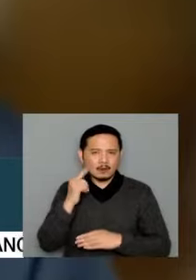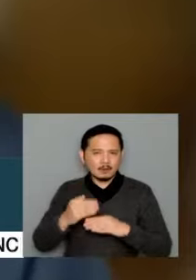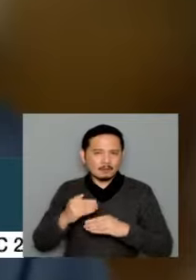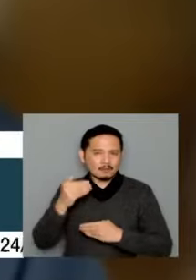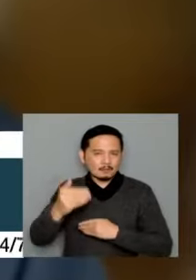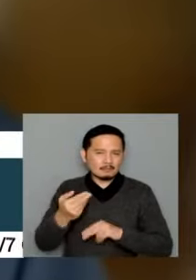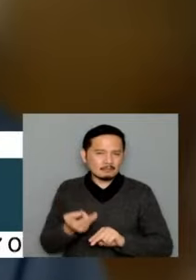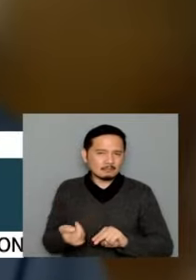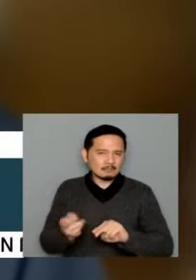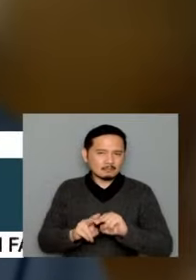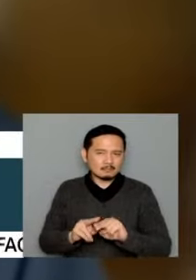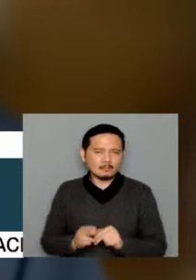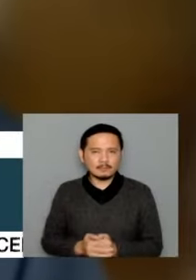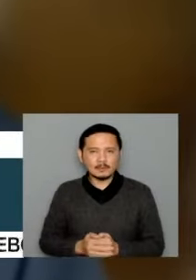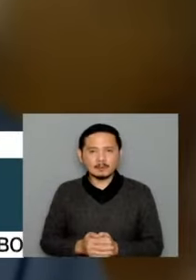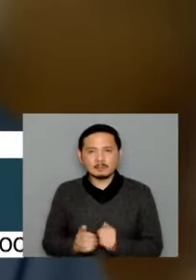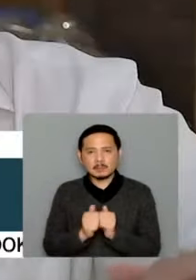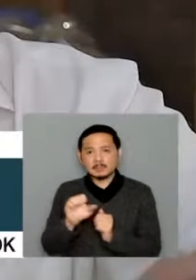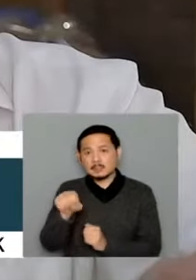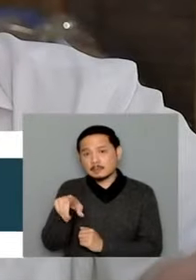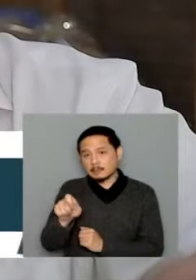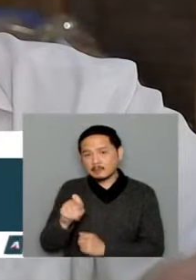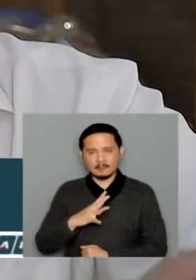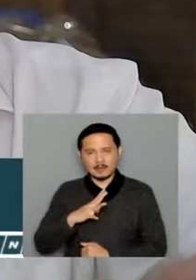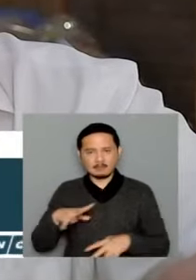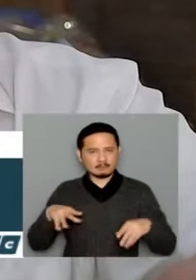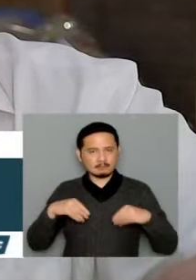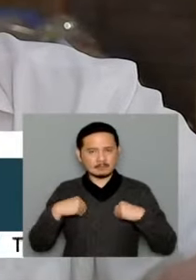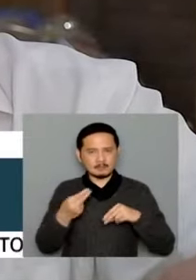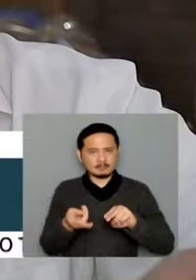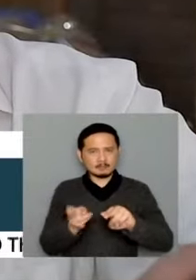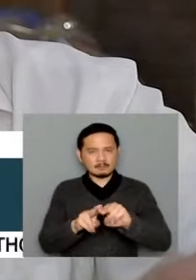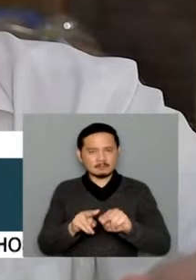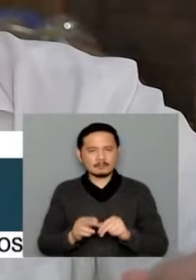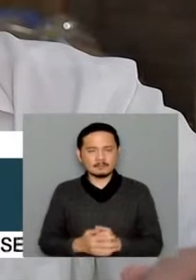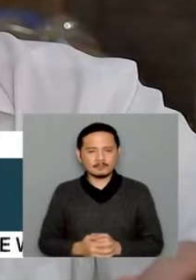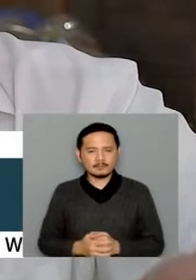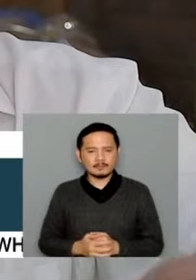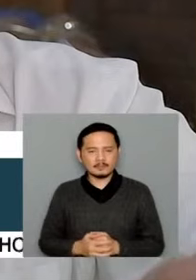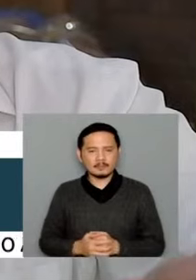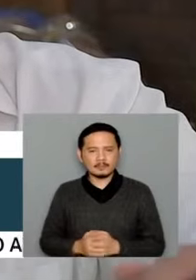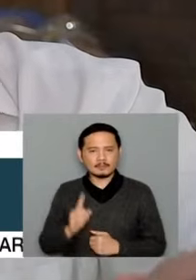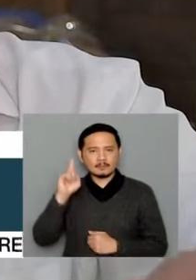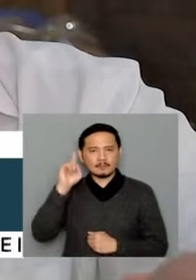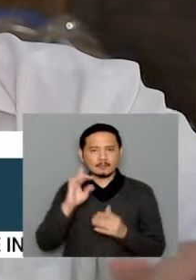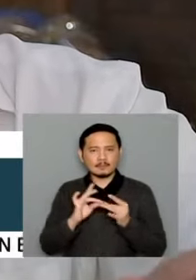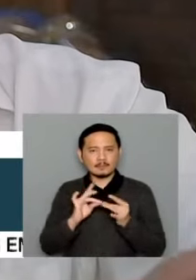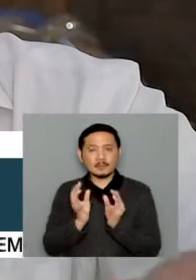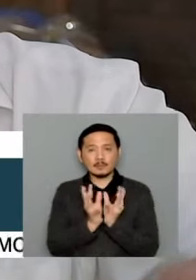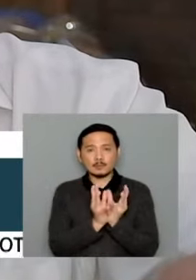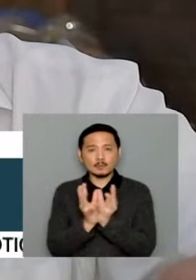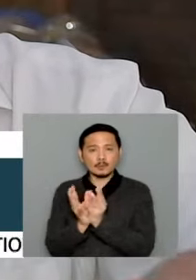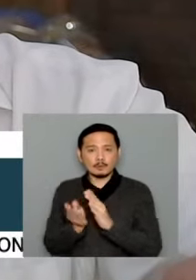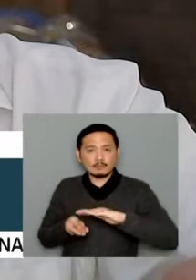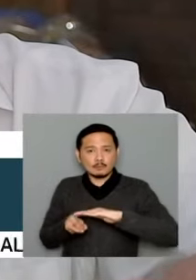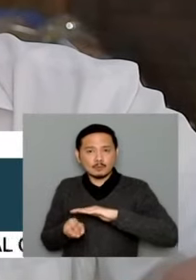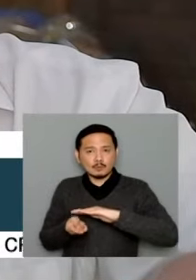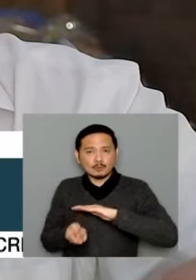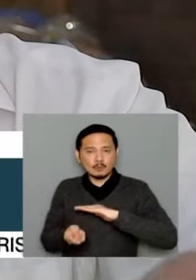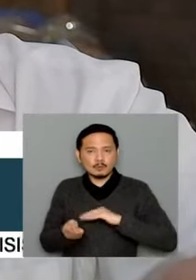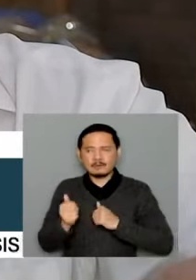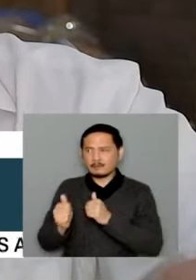kami pagpa September na yung adjustment. Kami po sa Community Bakery ay sumususog sa mga kahilingan ng